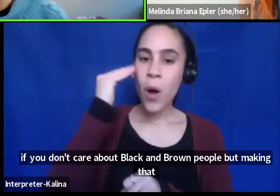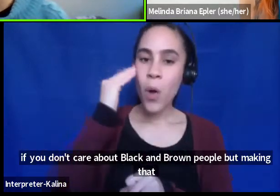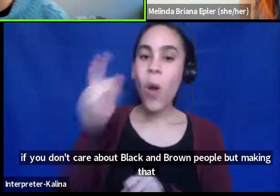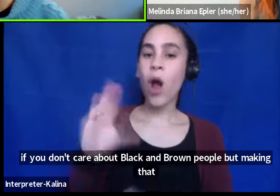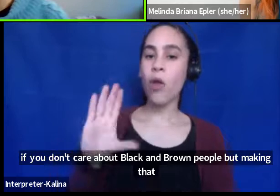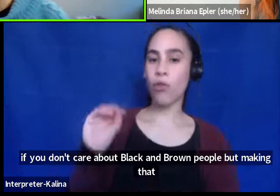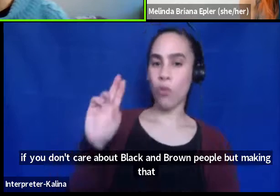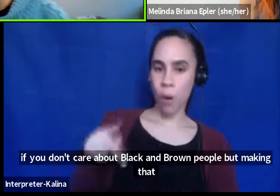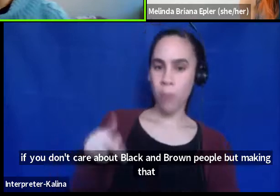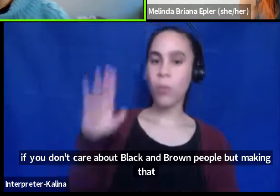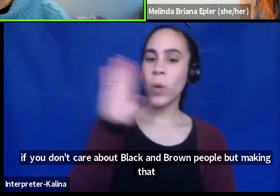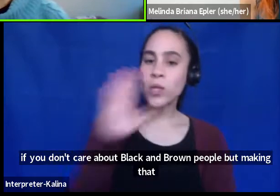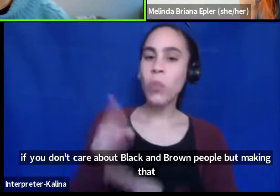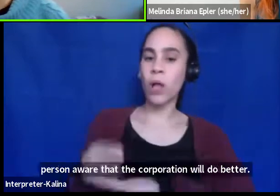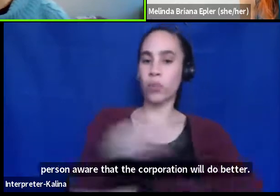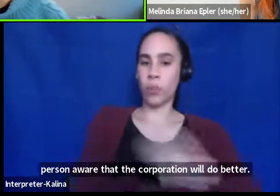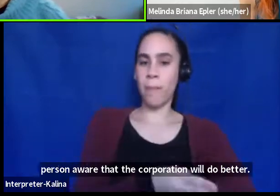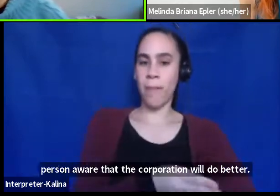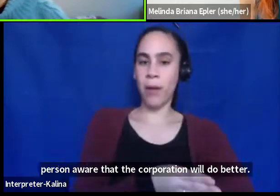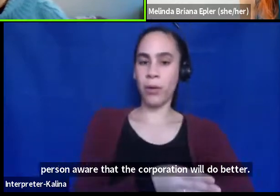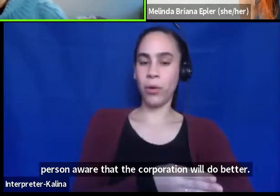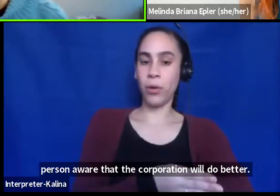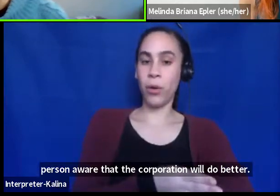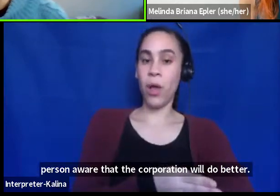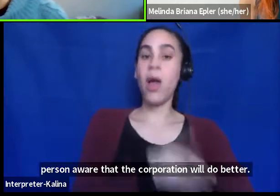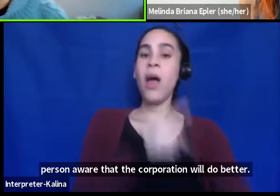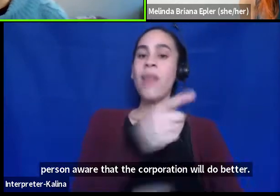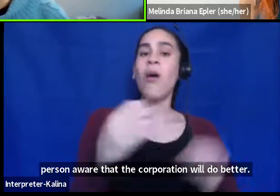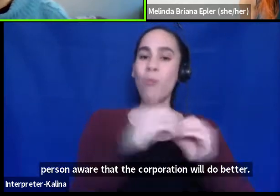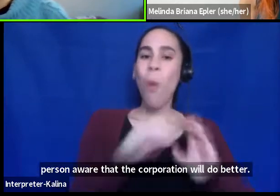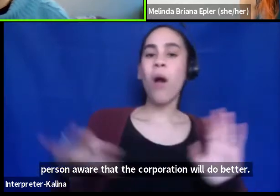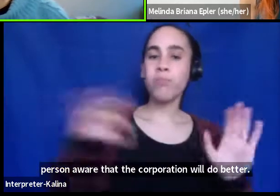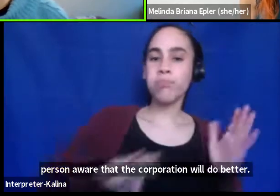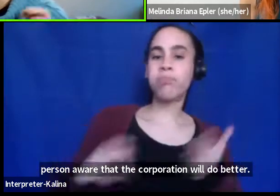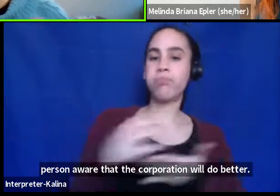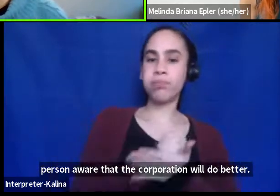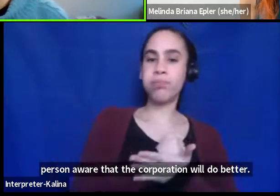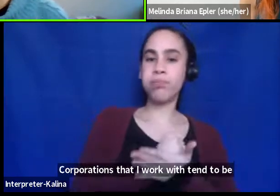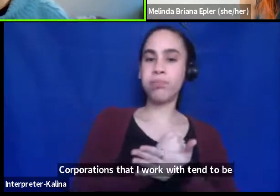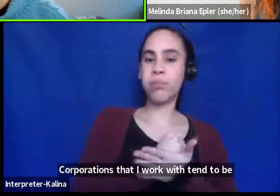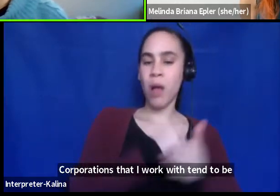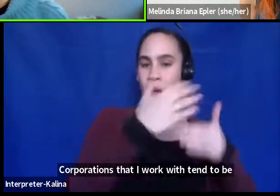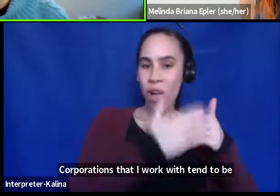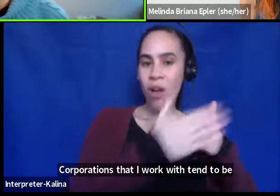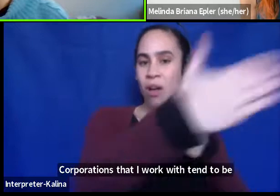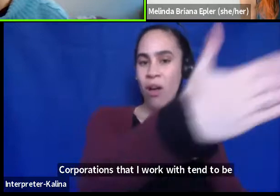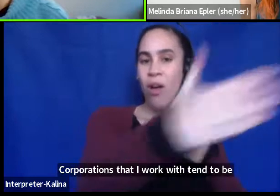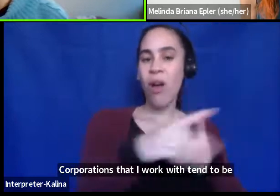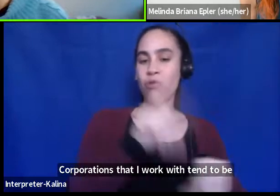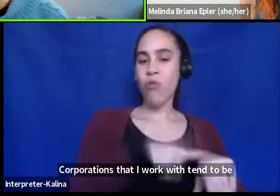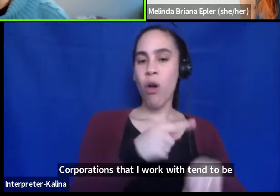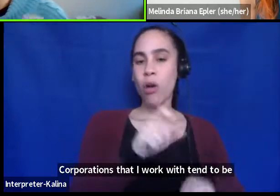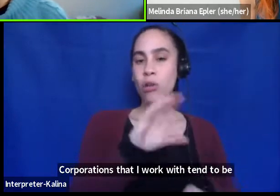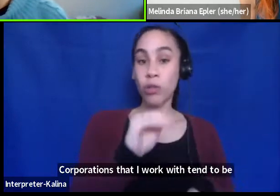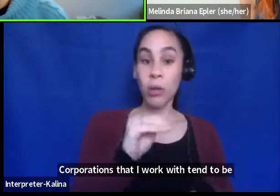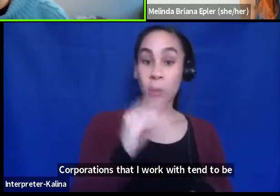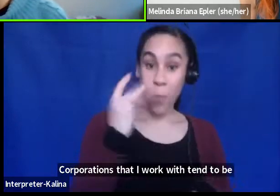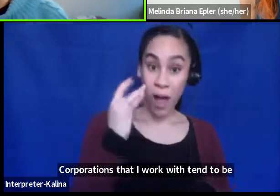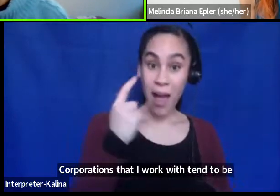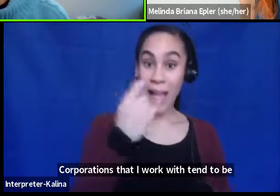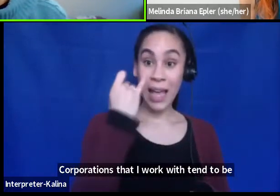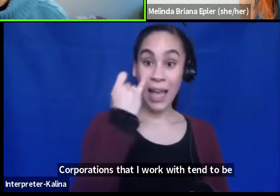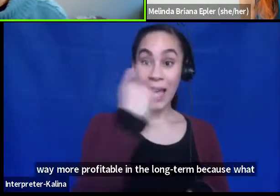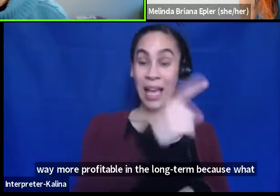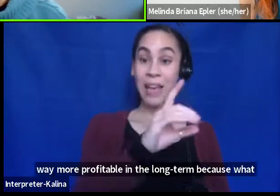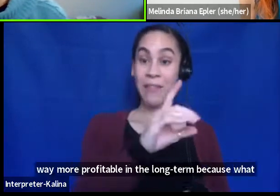Corporations that I work with tend to be way more profitable in the long term, because what I find is that if a